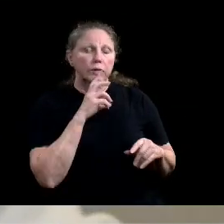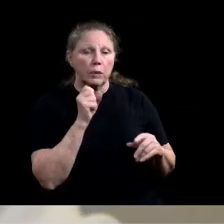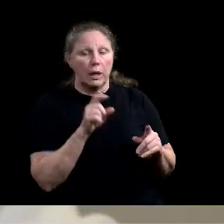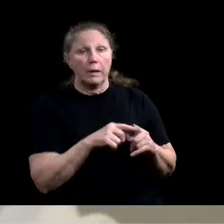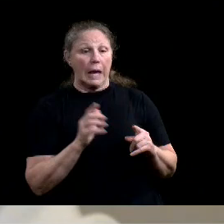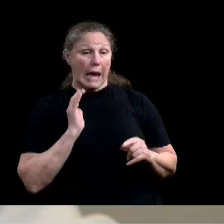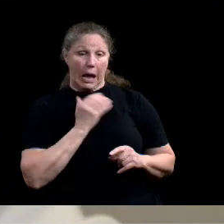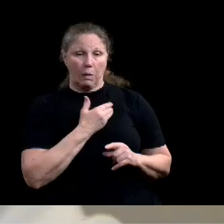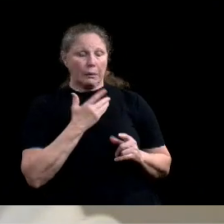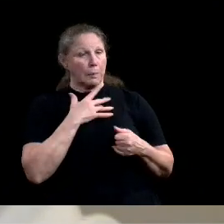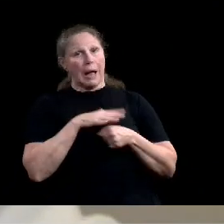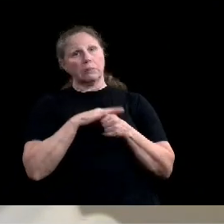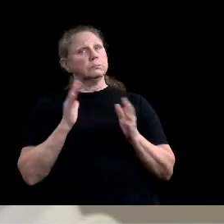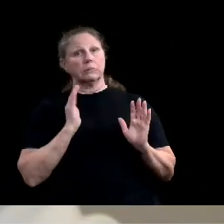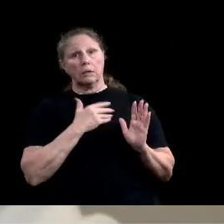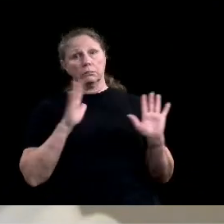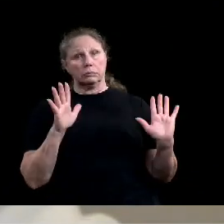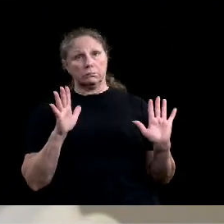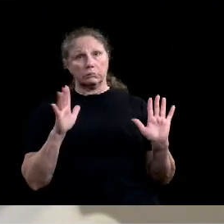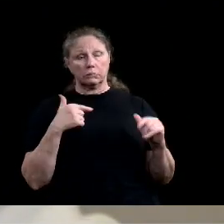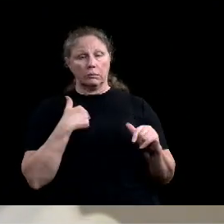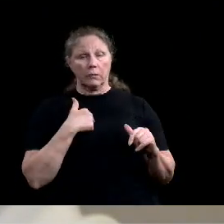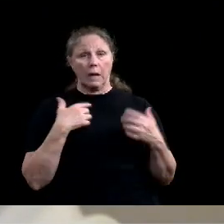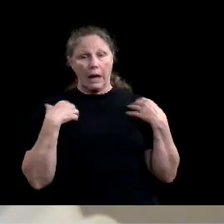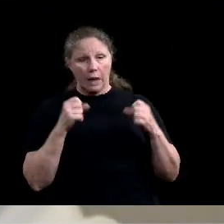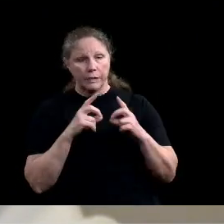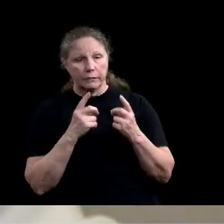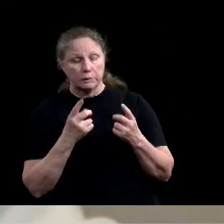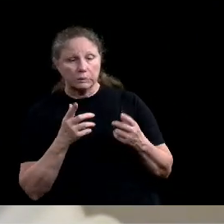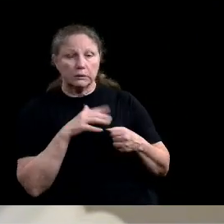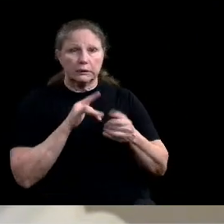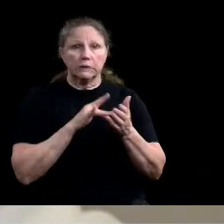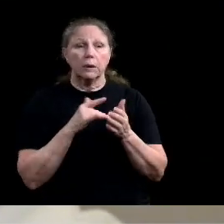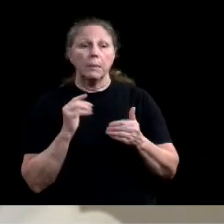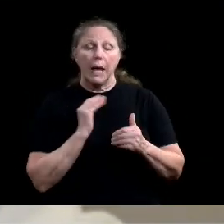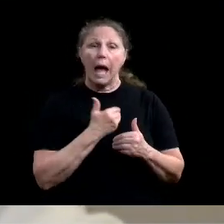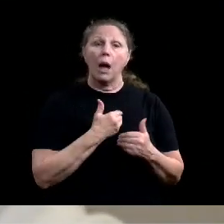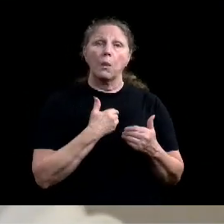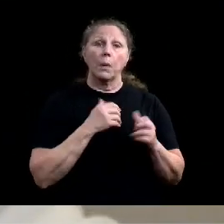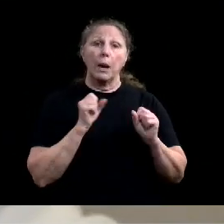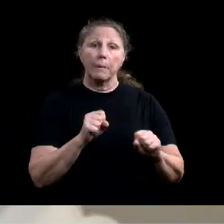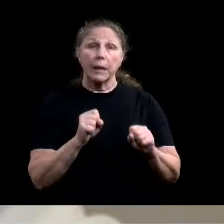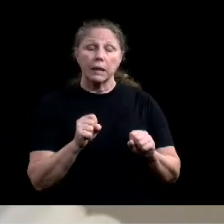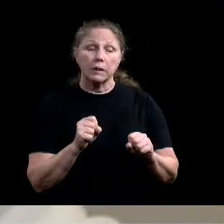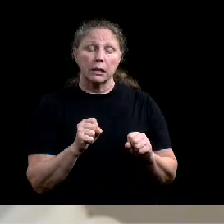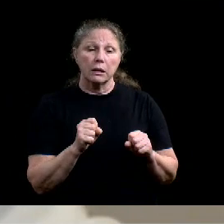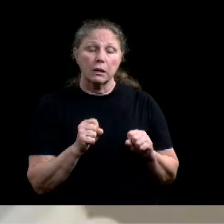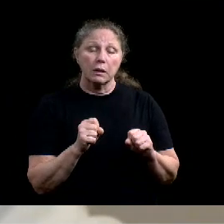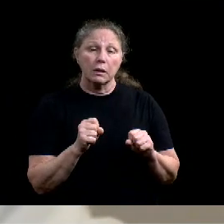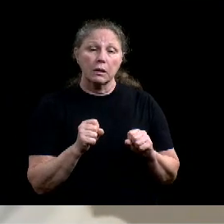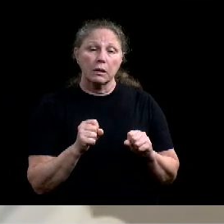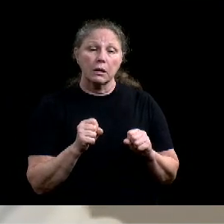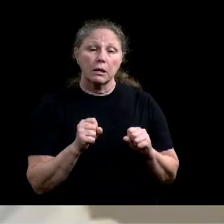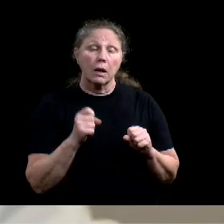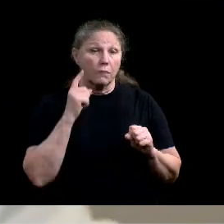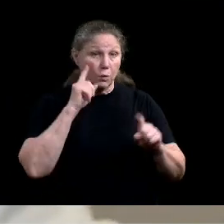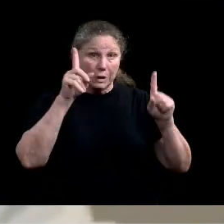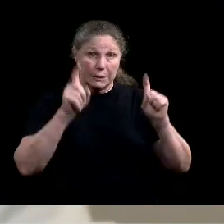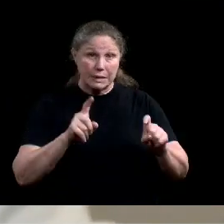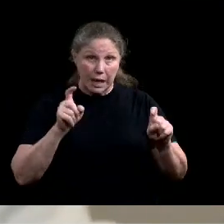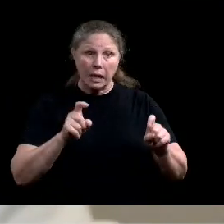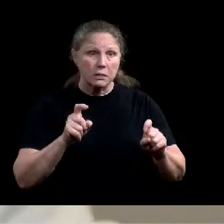in detail, but our capacity to do tests has expanded quite a bit. So we are also changing